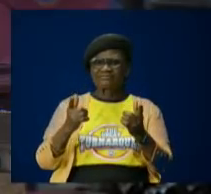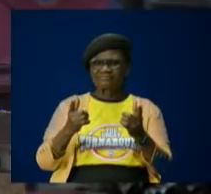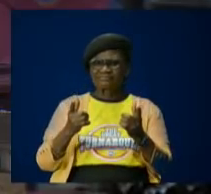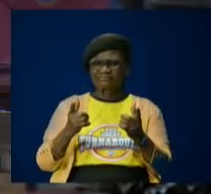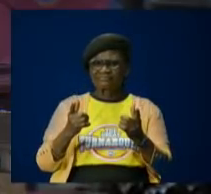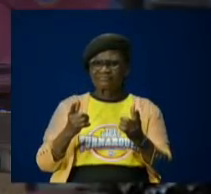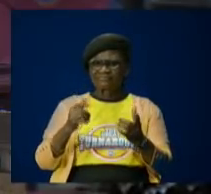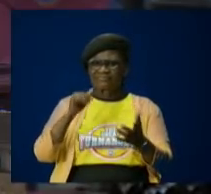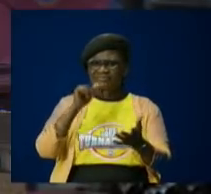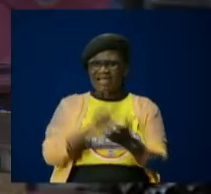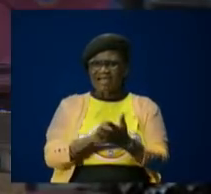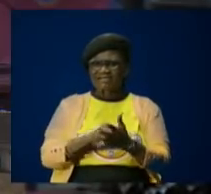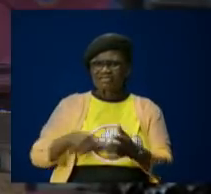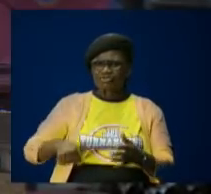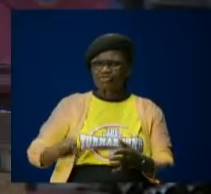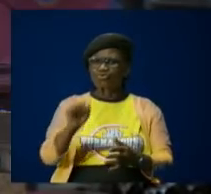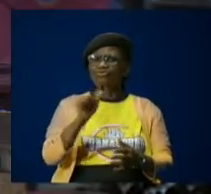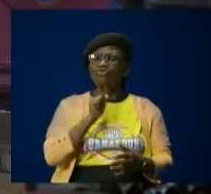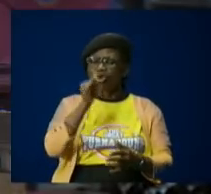that should not be there,